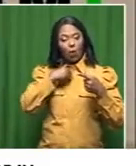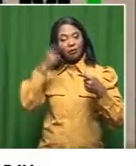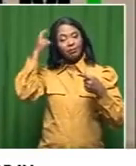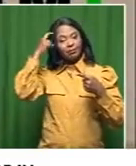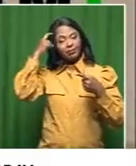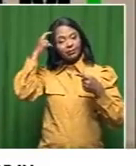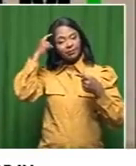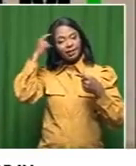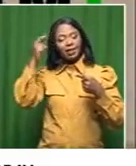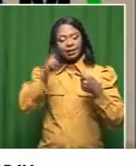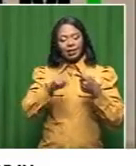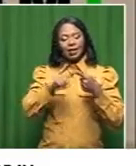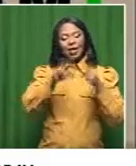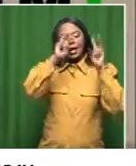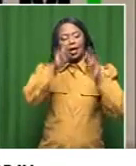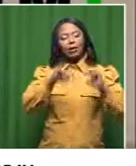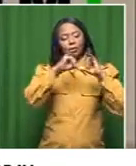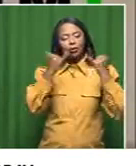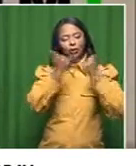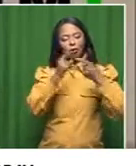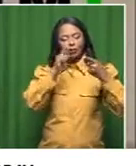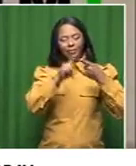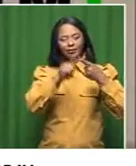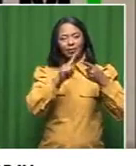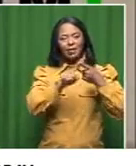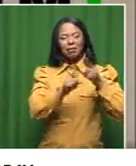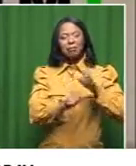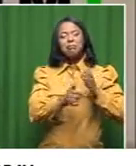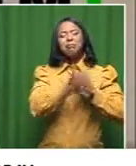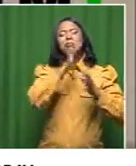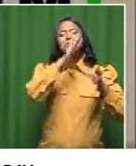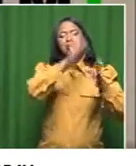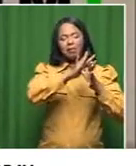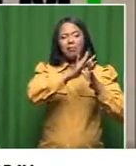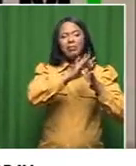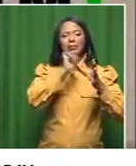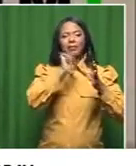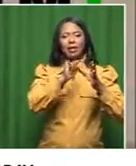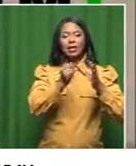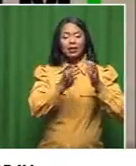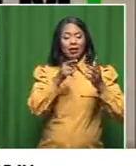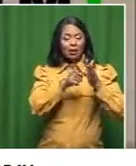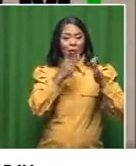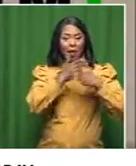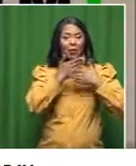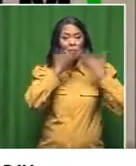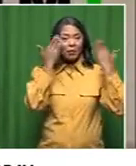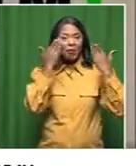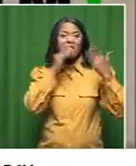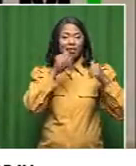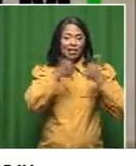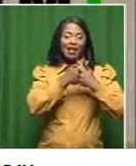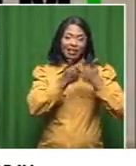always see ESCOM as the heart in a human body. So if the heart is not working properly, you are likely going to face